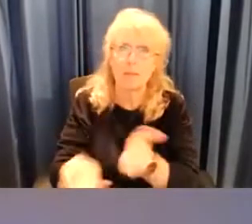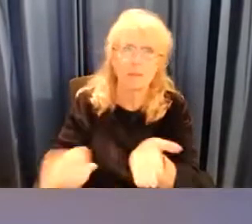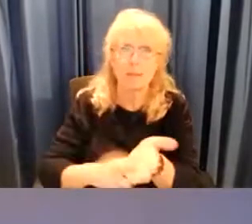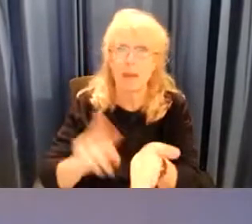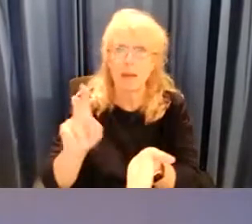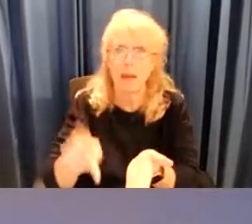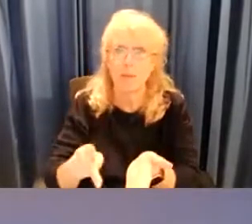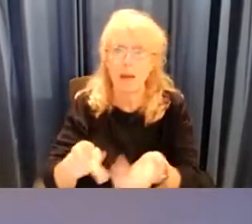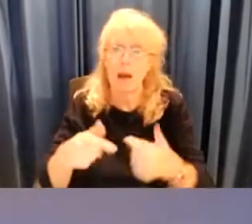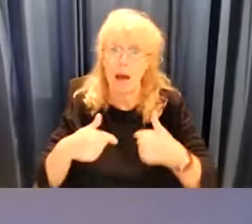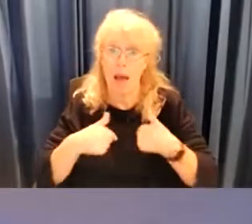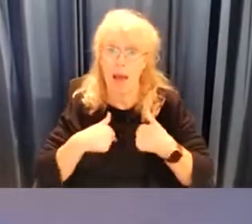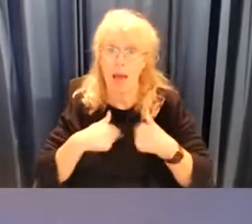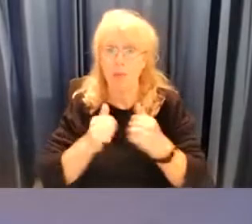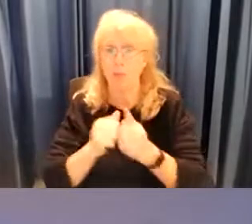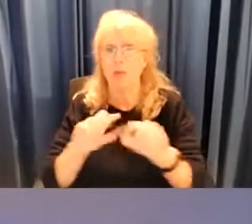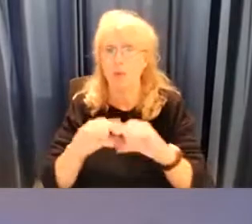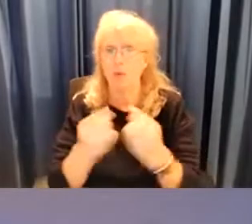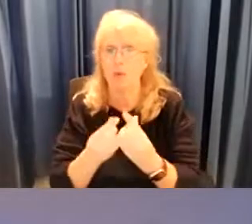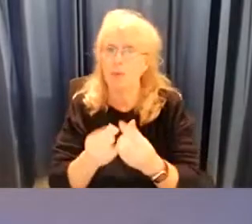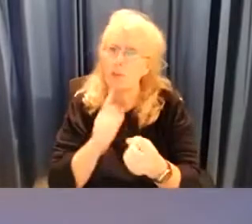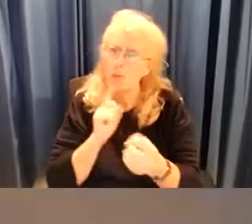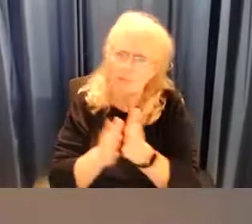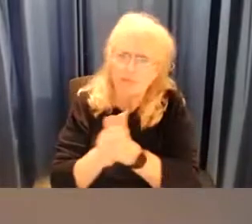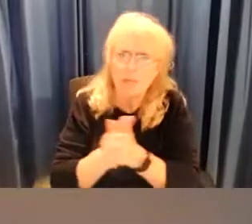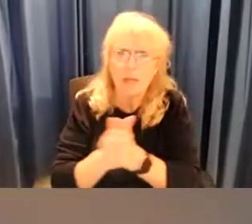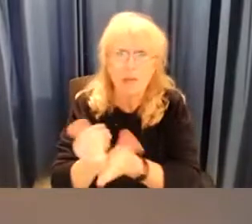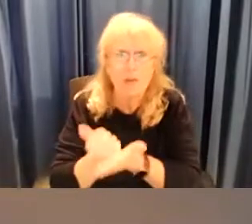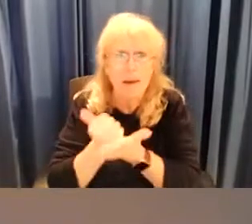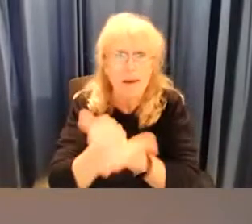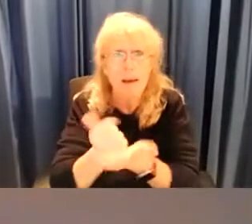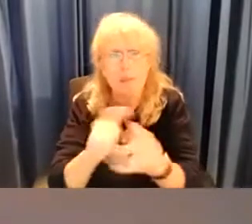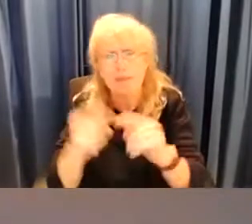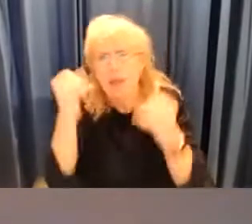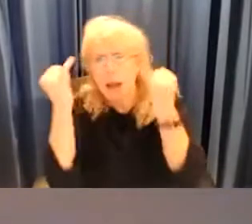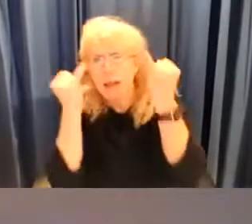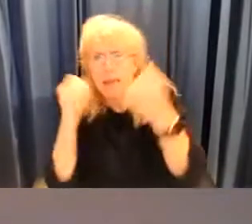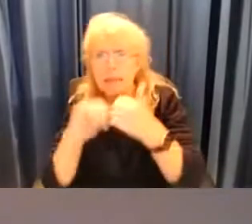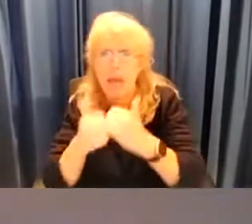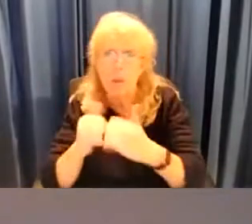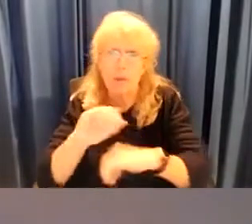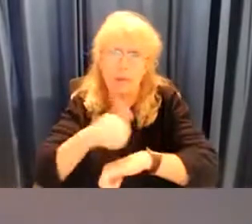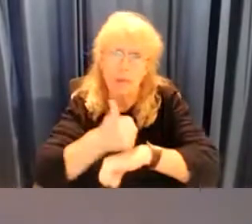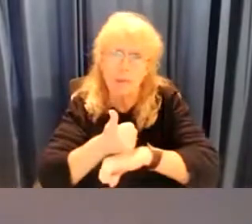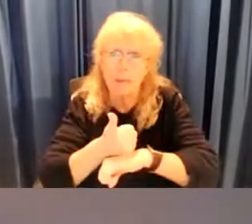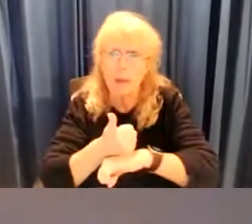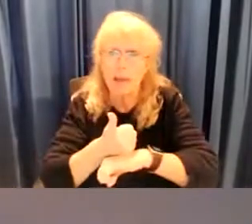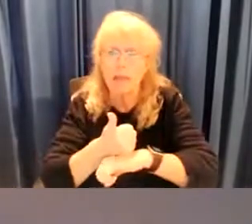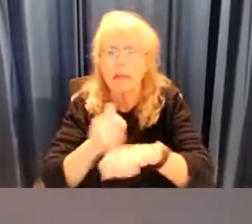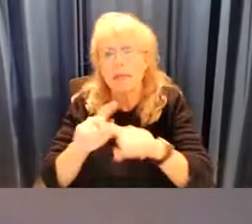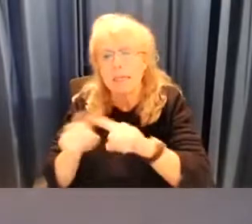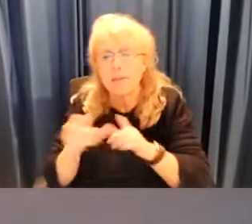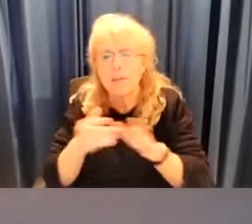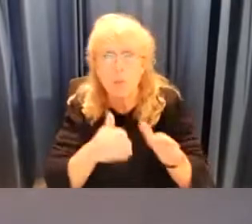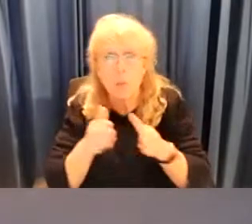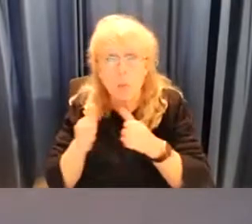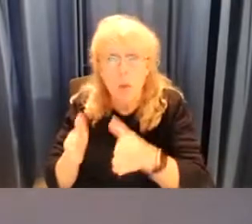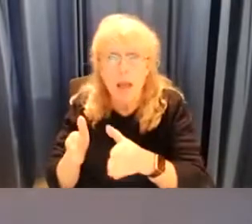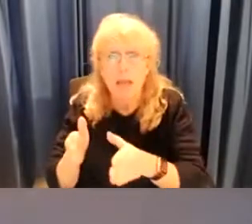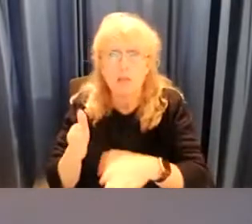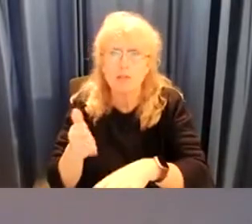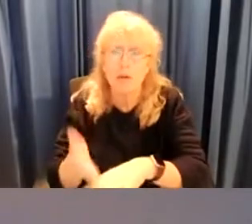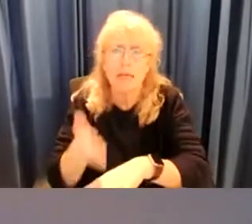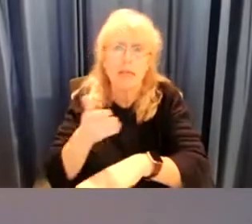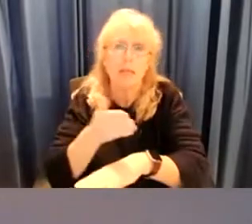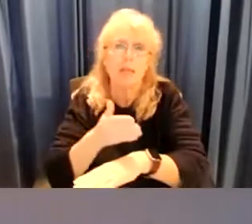is eager to help with some ideas of how this could be implemented, ways to increase the